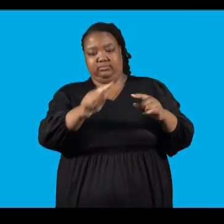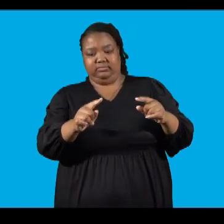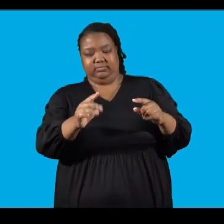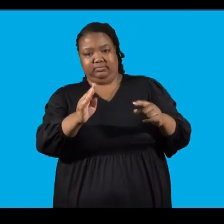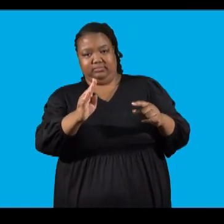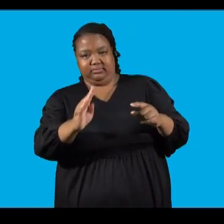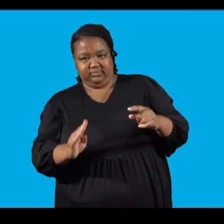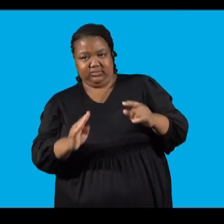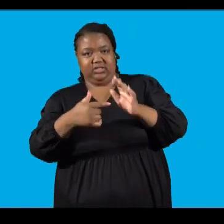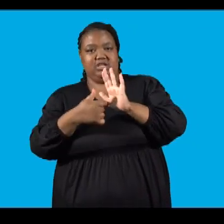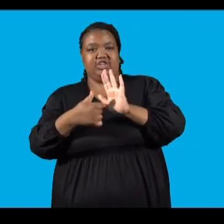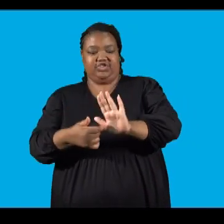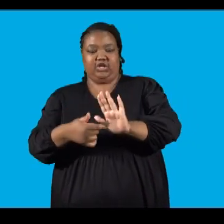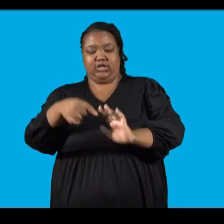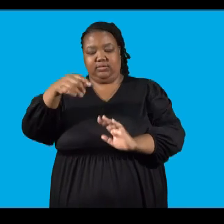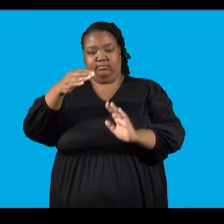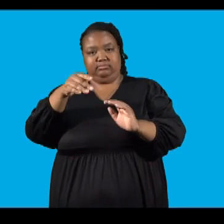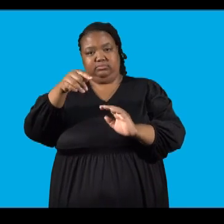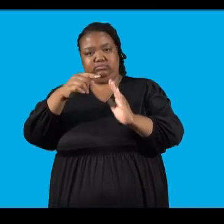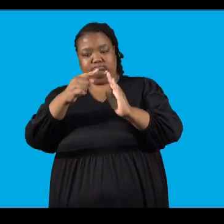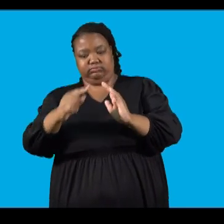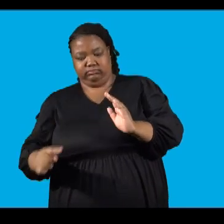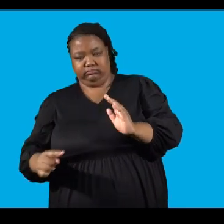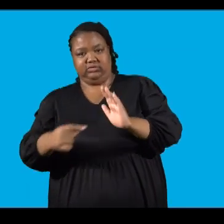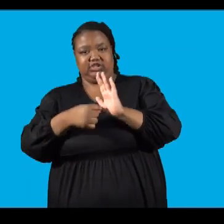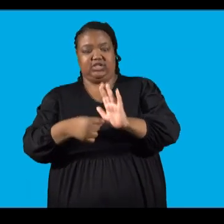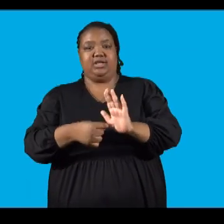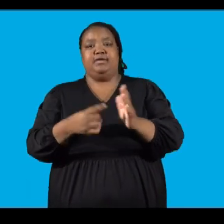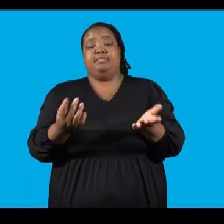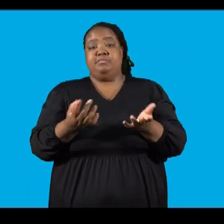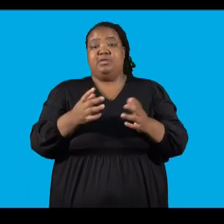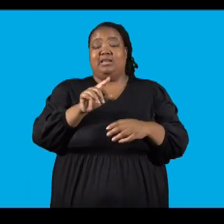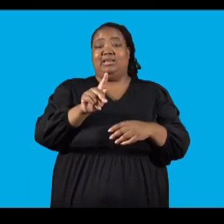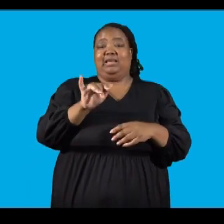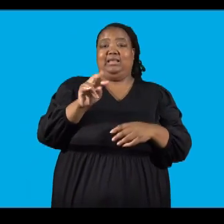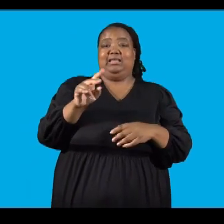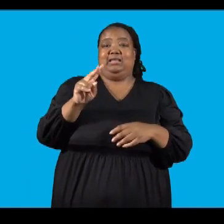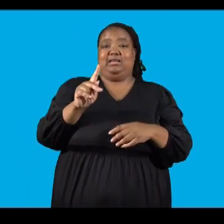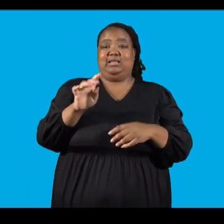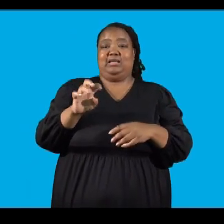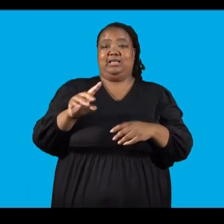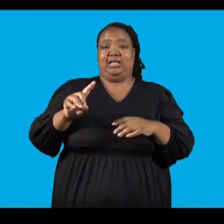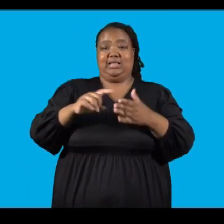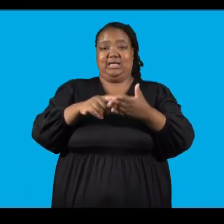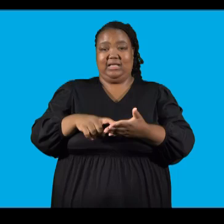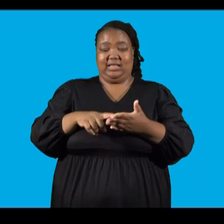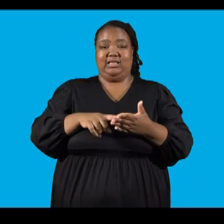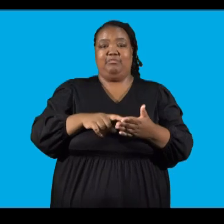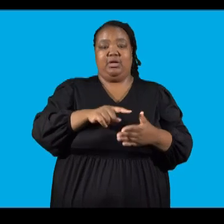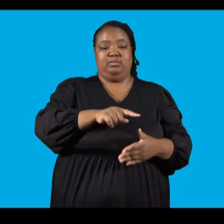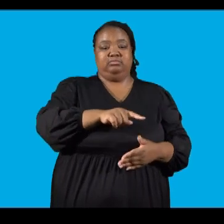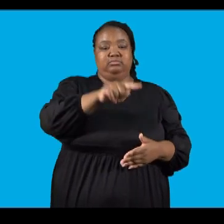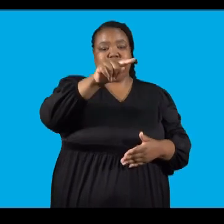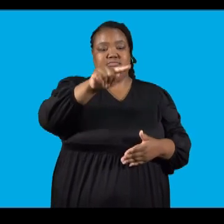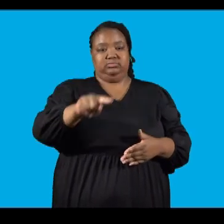a king and it changes the steepness. That's a King demand curve, right?